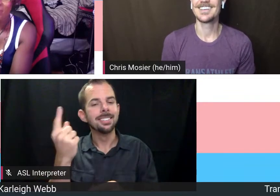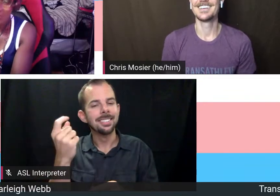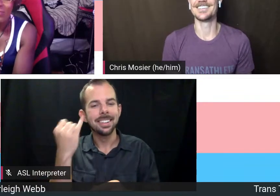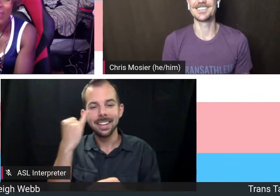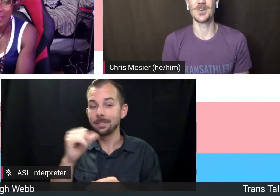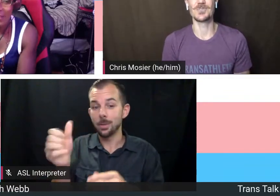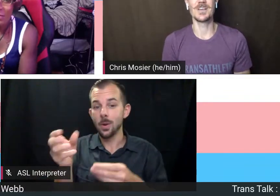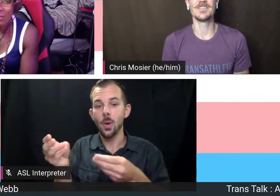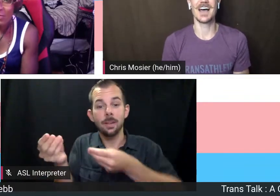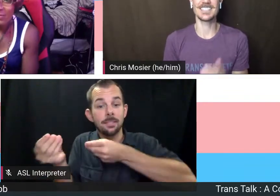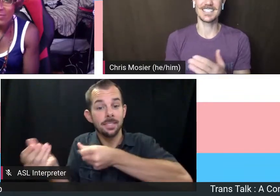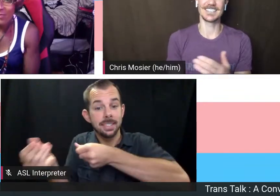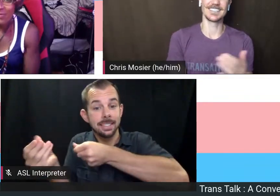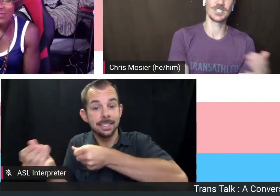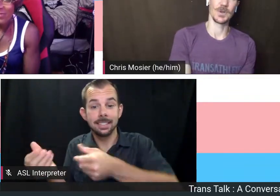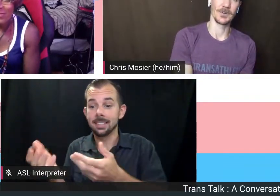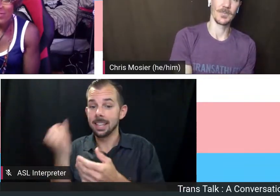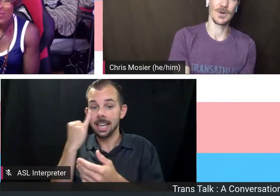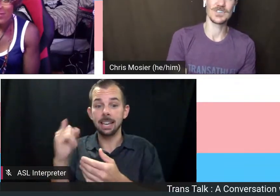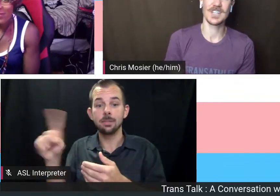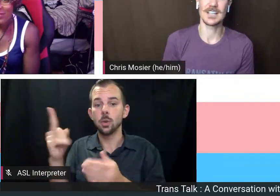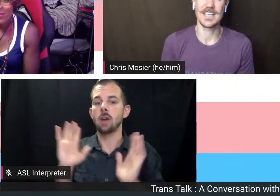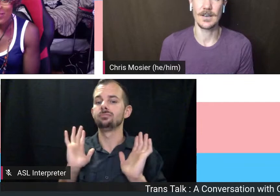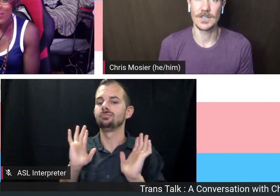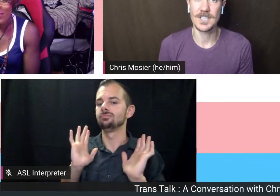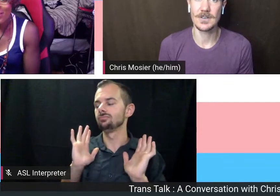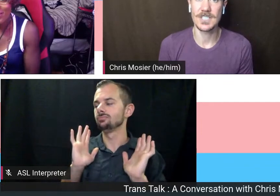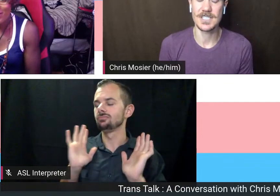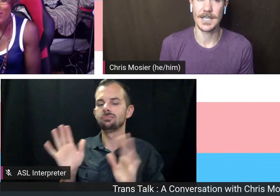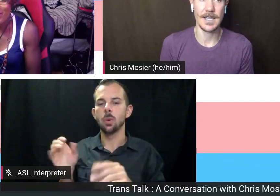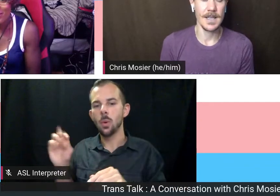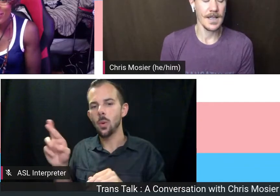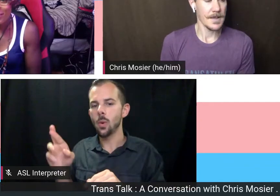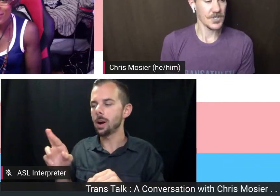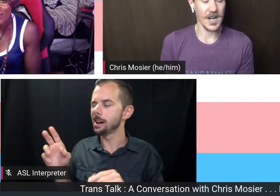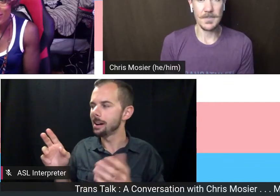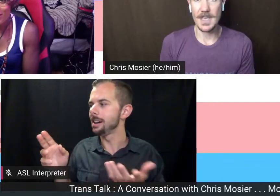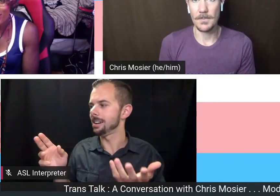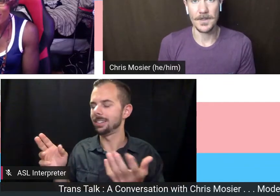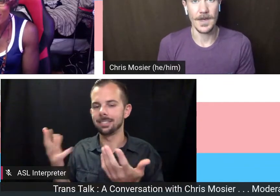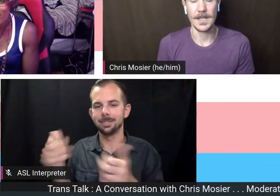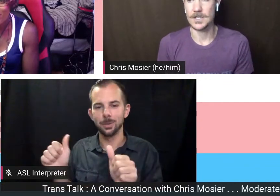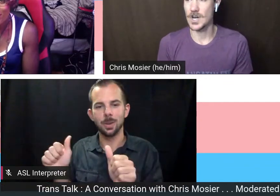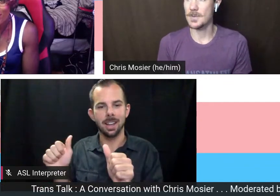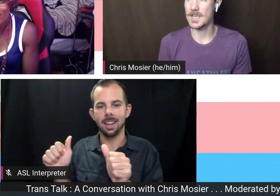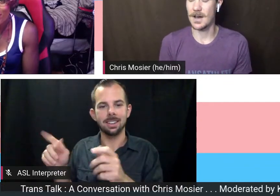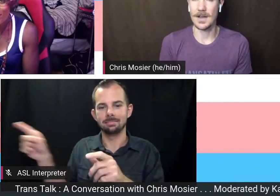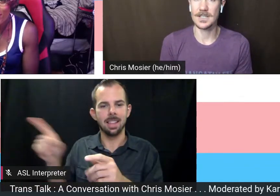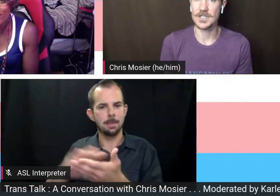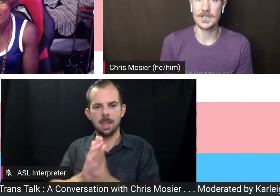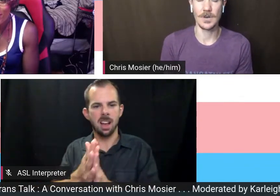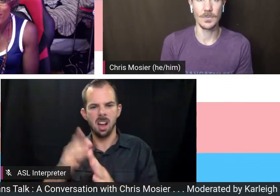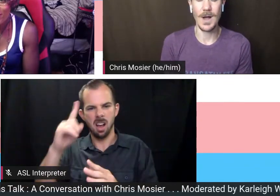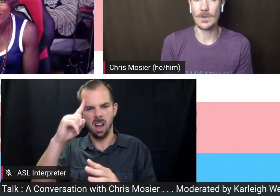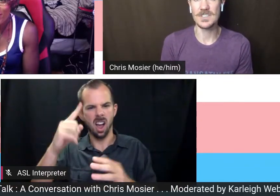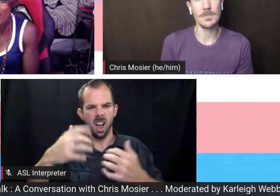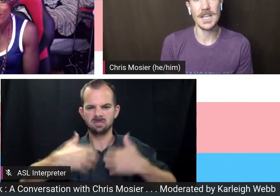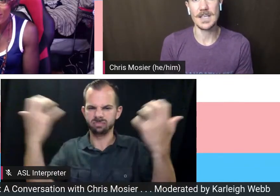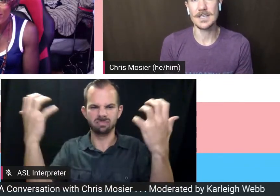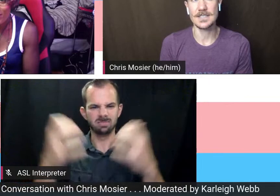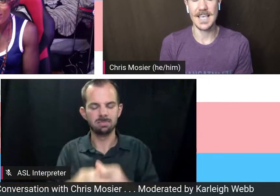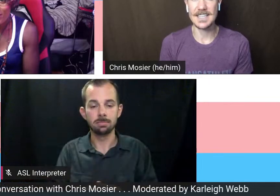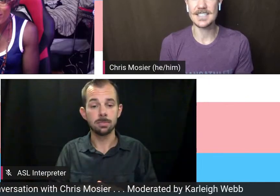right? And so that's the Twitter approach that I take also, is just to like try to be empathetic and try to be kind and just go,